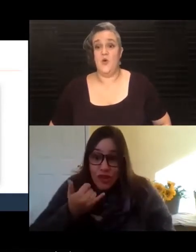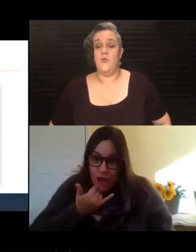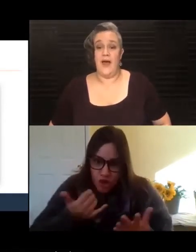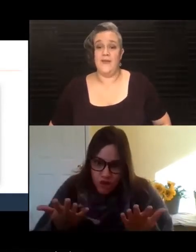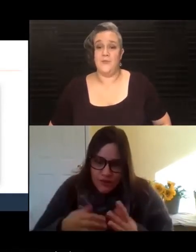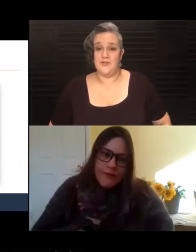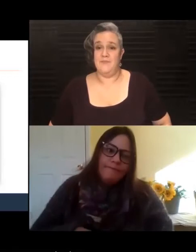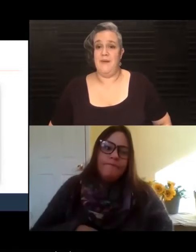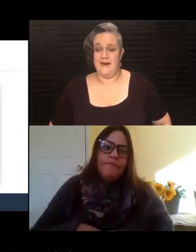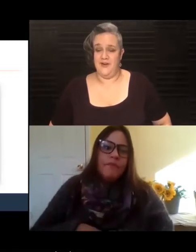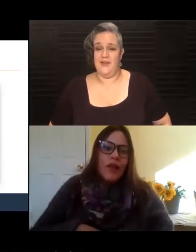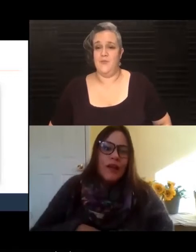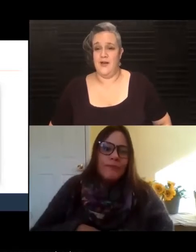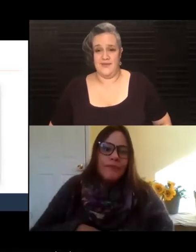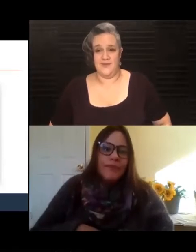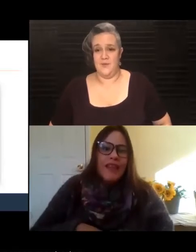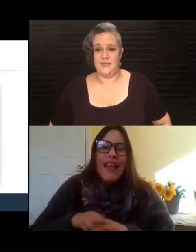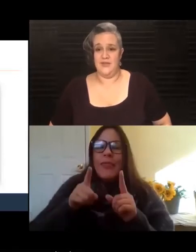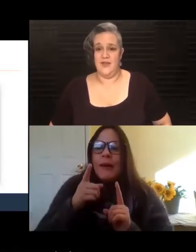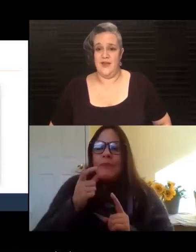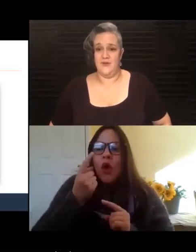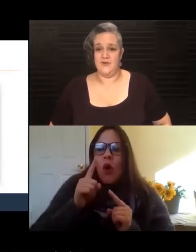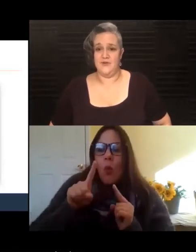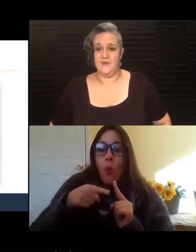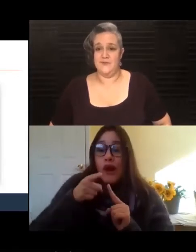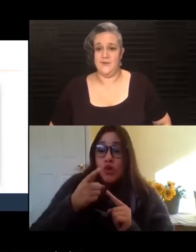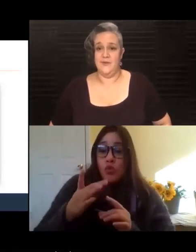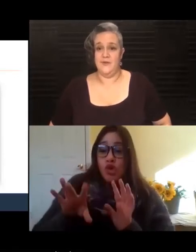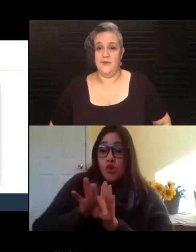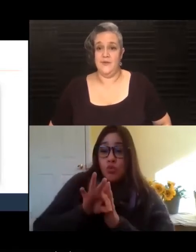there's no live person monitoring the process for potential errors.